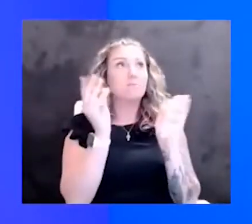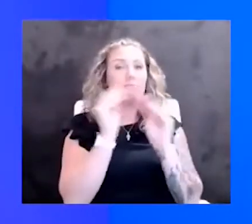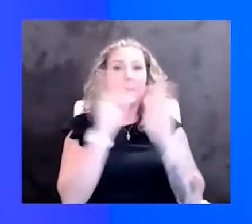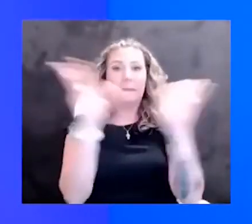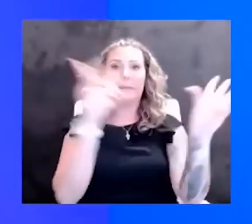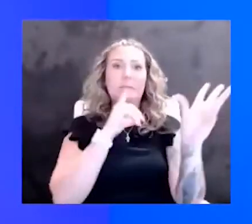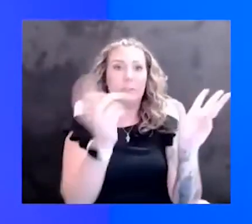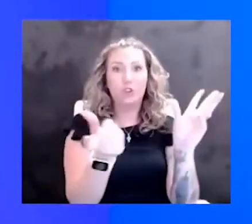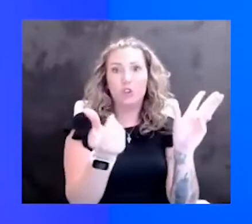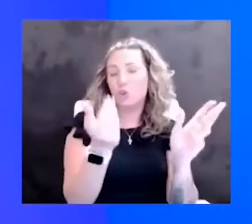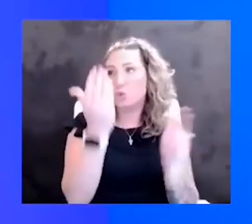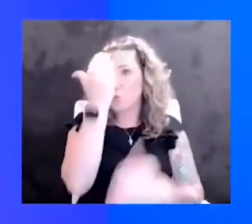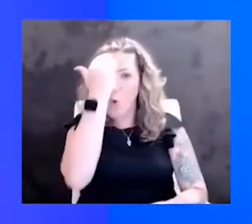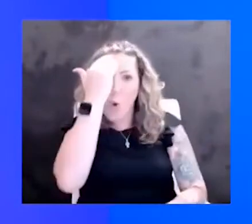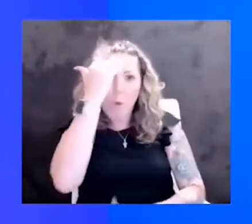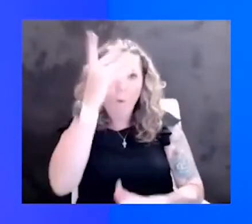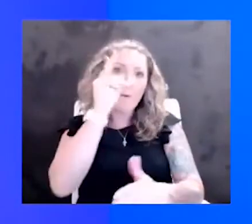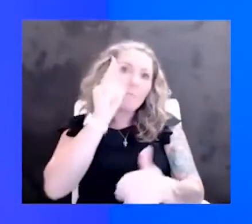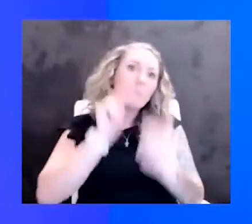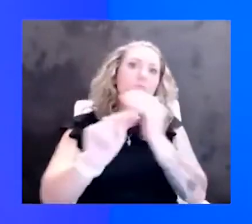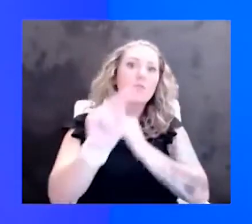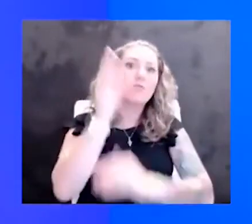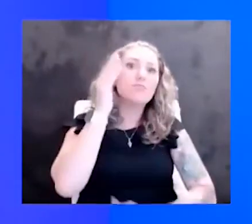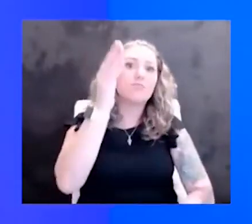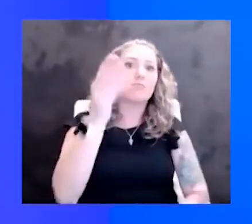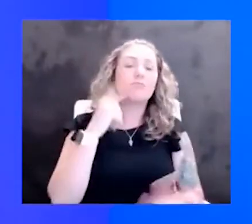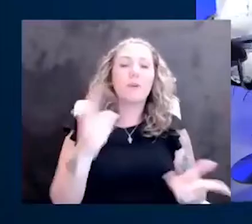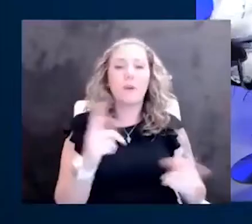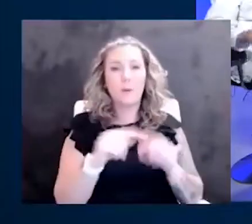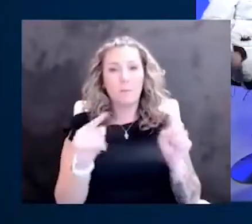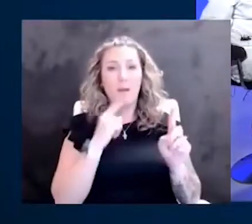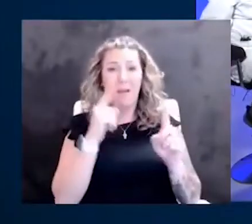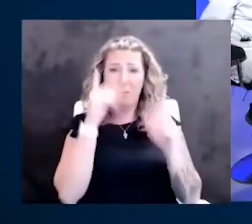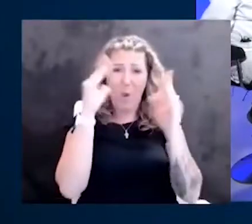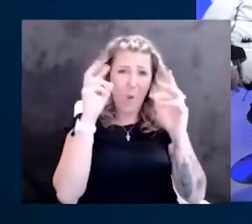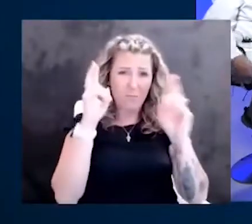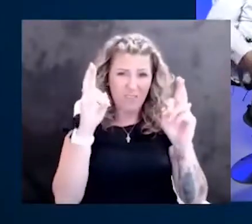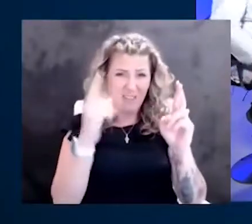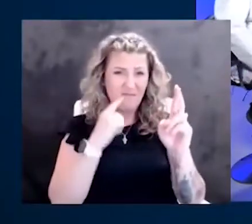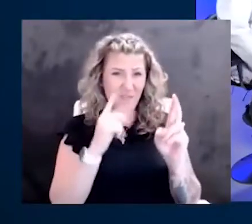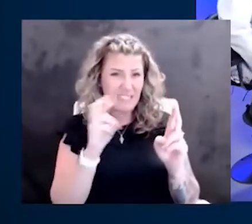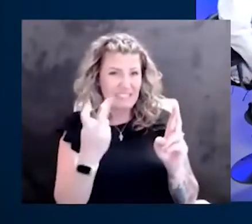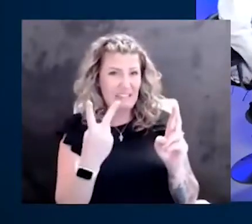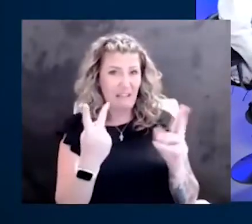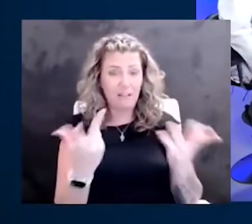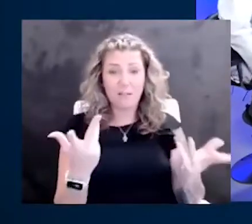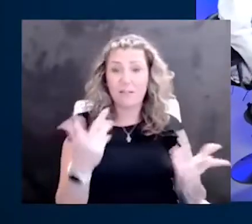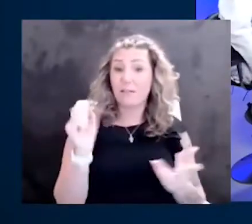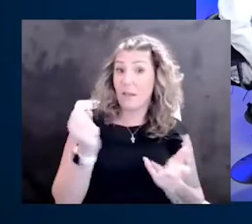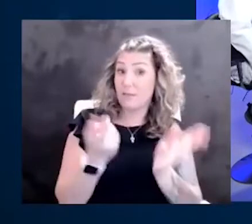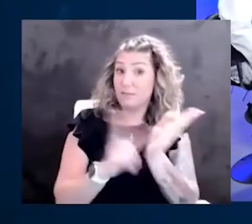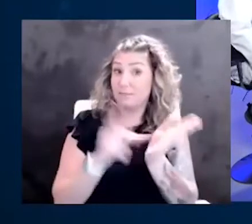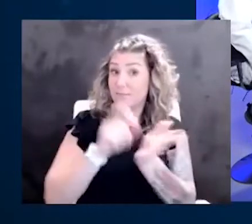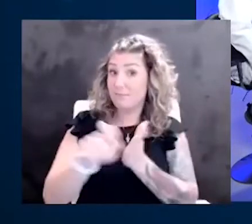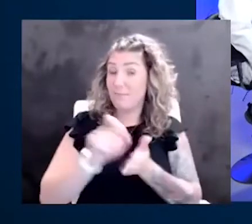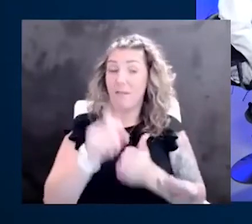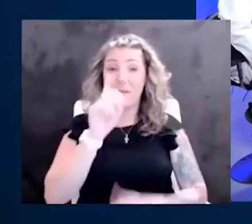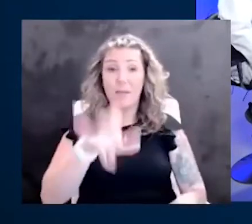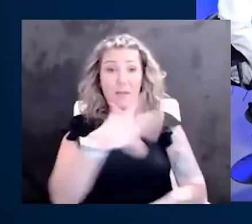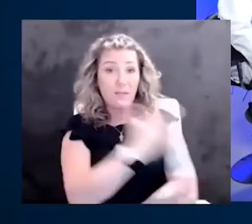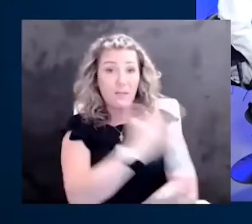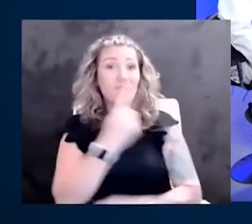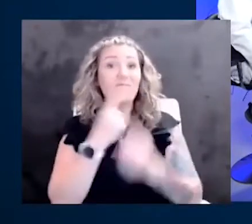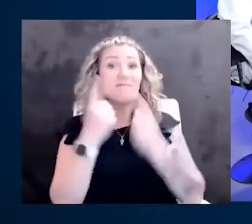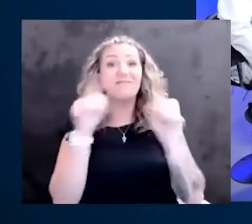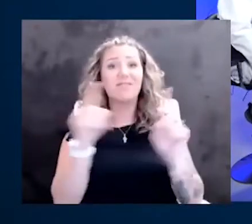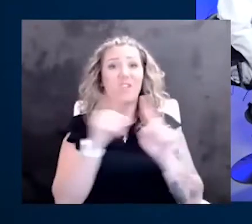exactly true, but I kind of hope it is, because I want to have a second vaccine. I'm going to go where you are, especially for the Sinopharm vaccine, because its effectiveness is the one from China. It's not